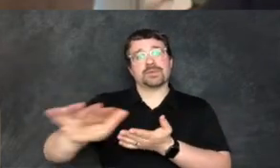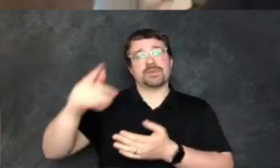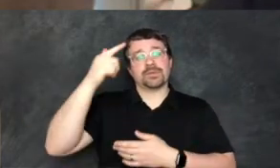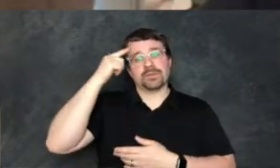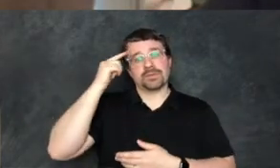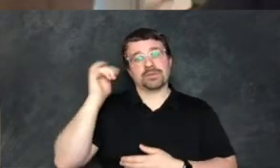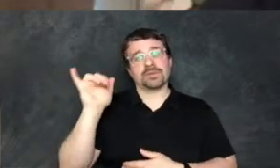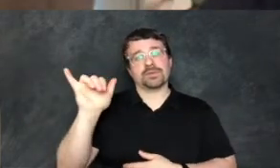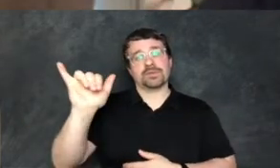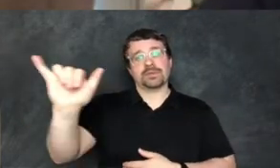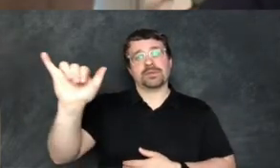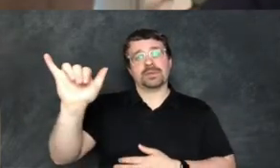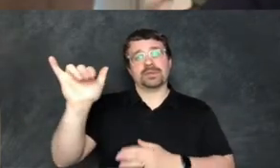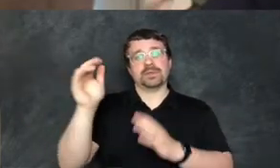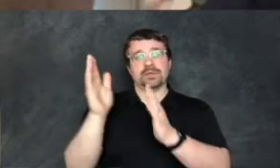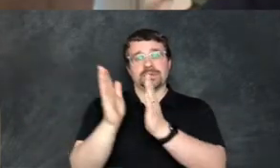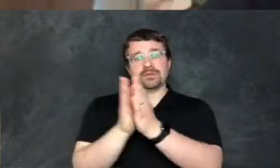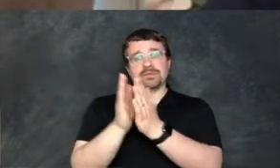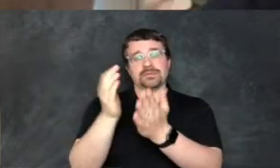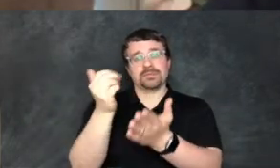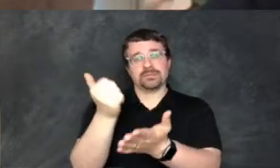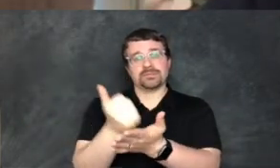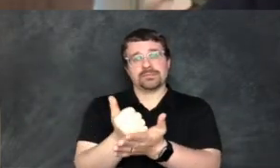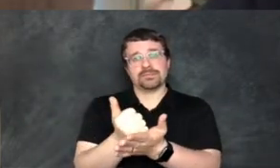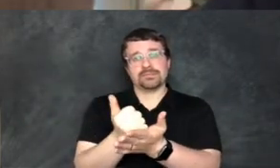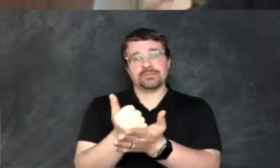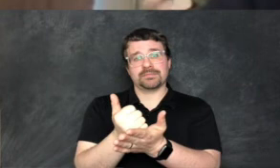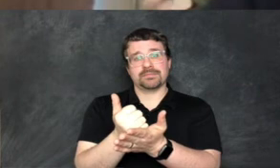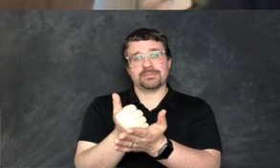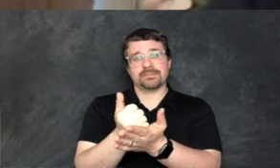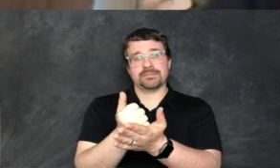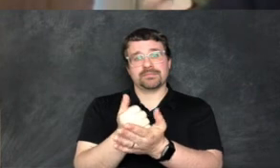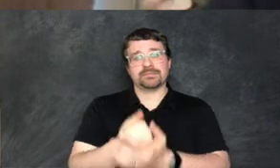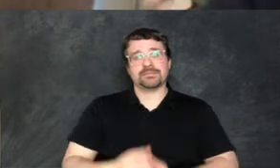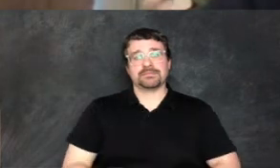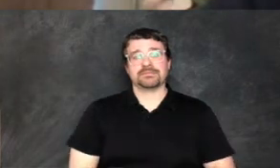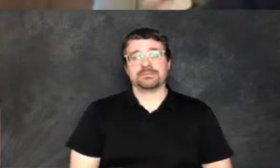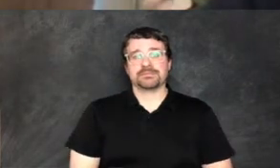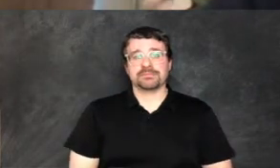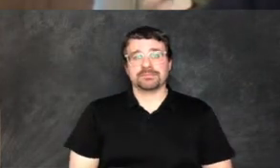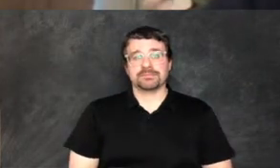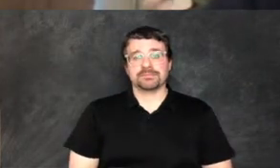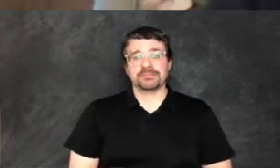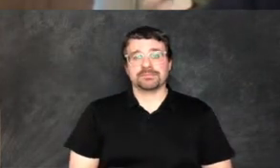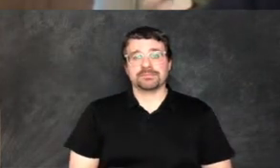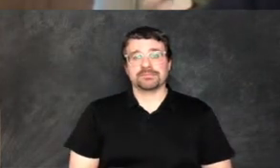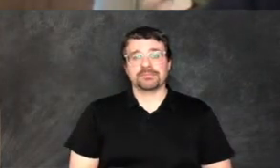and the power, and the glory forever. Amen.